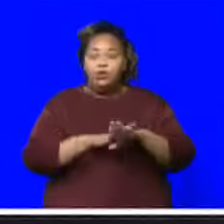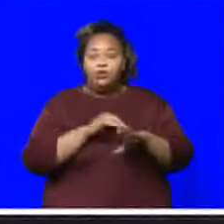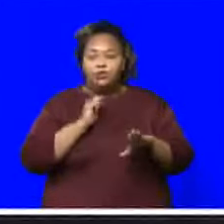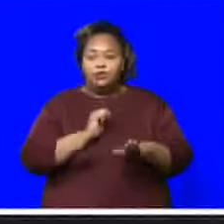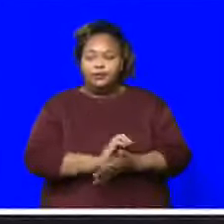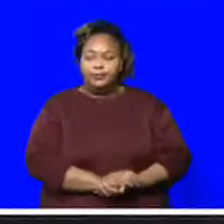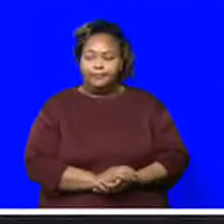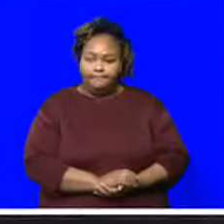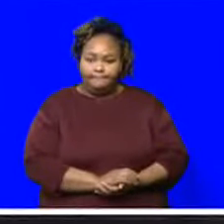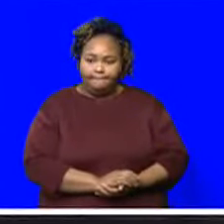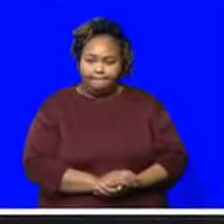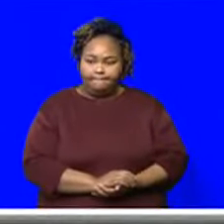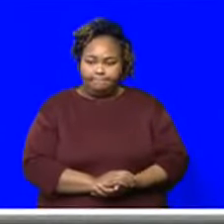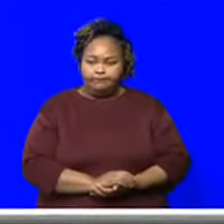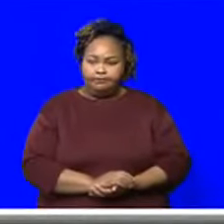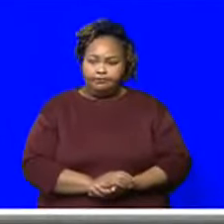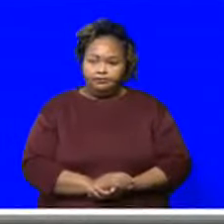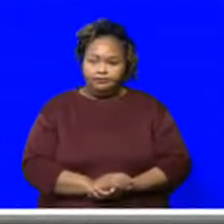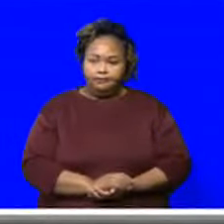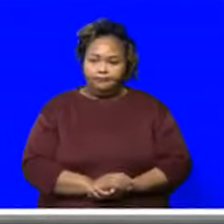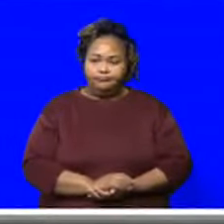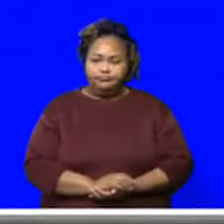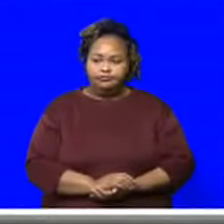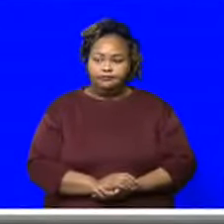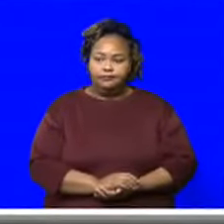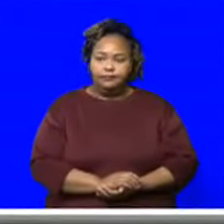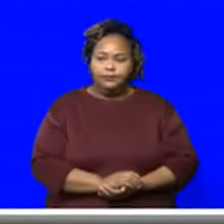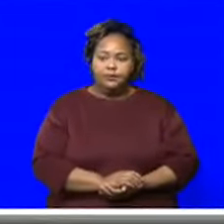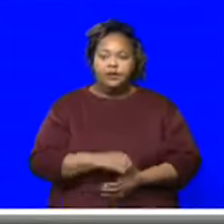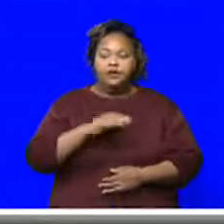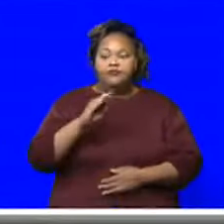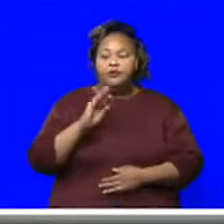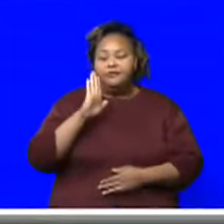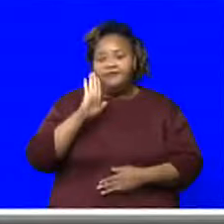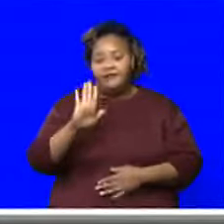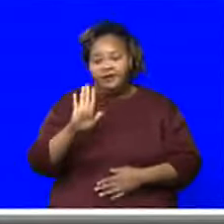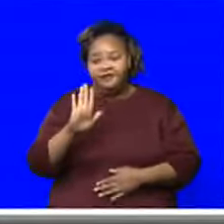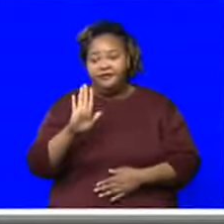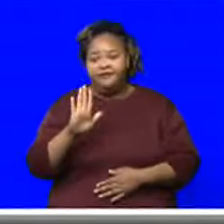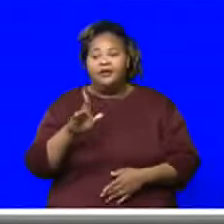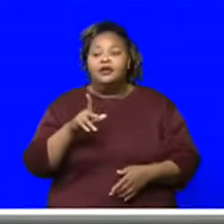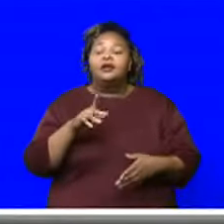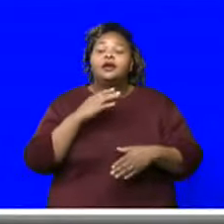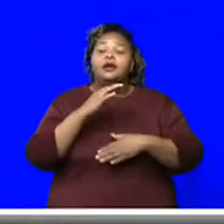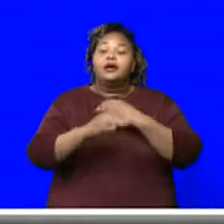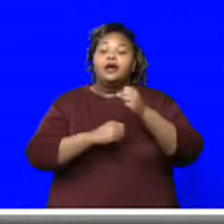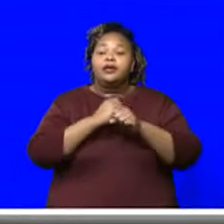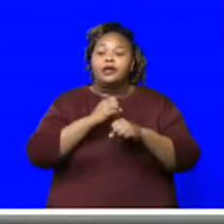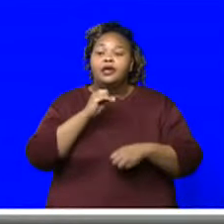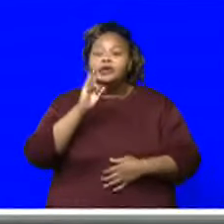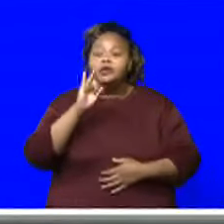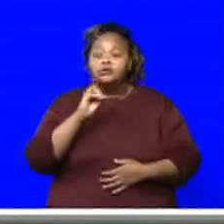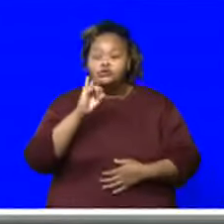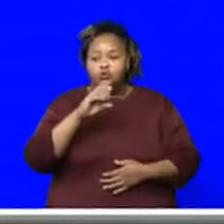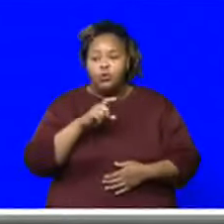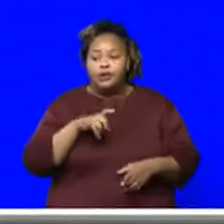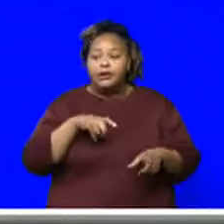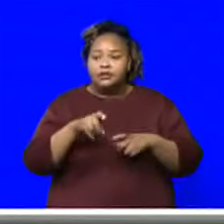28,072 candidates set for the 2021 EGCSE examination, while there were